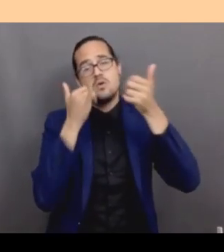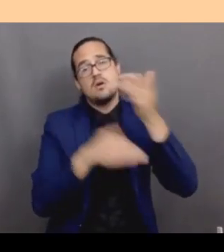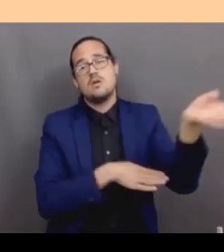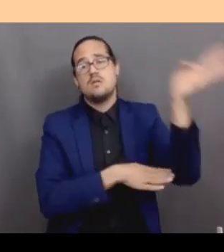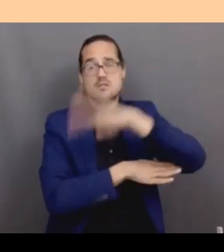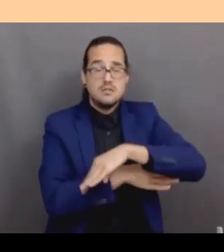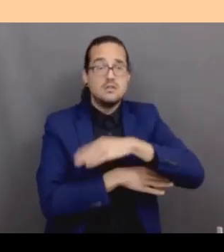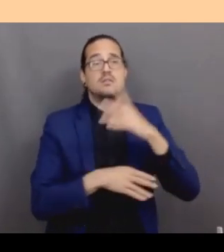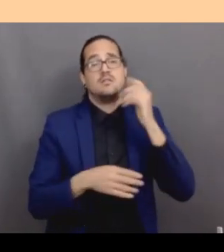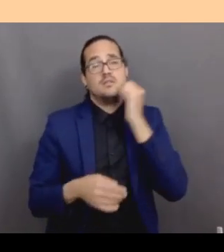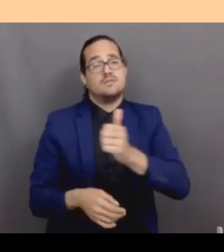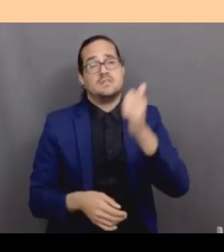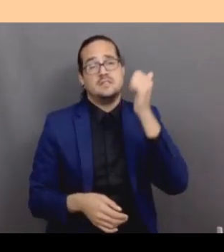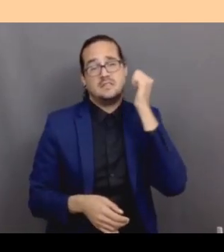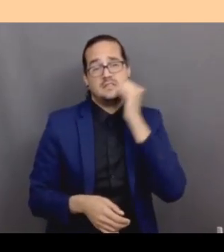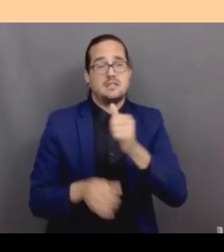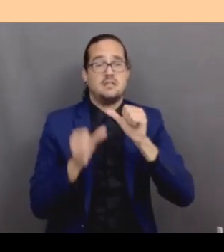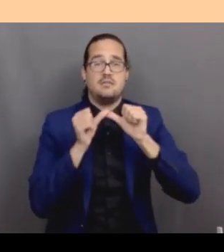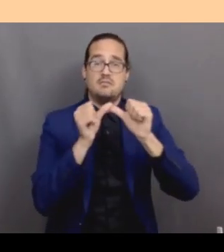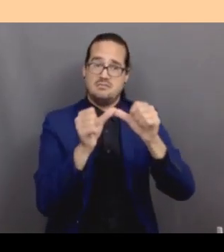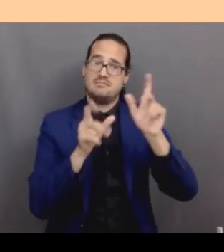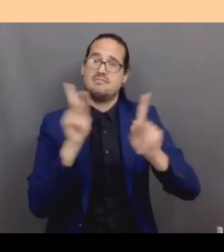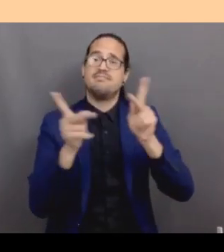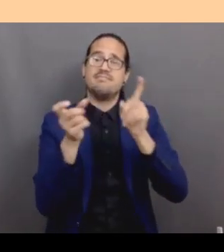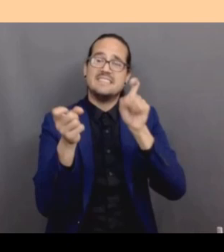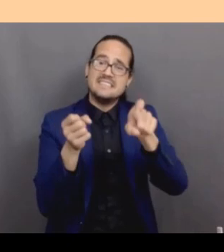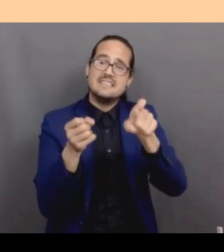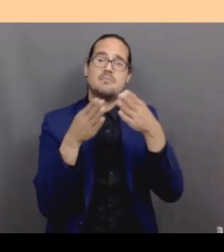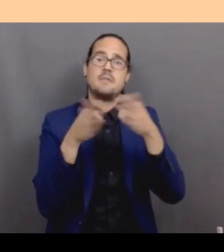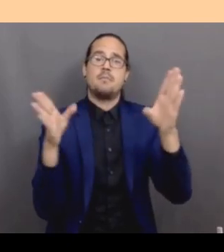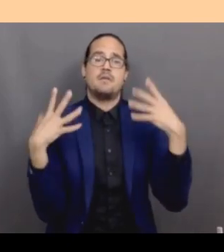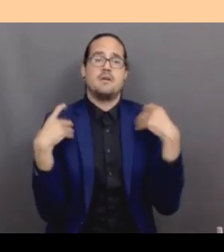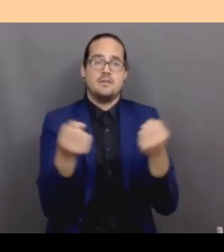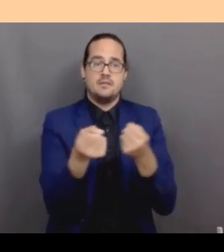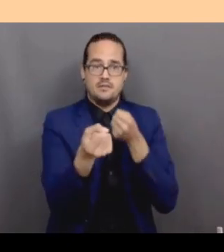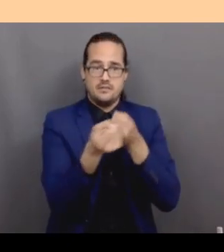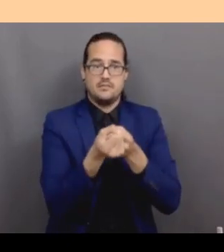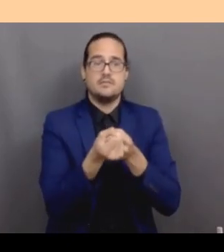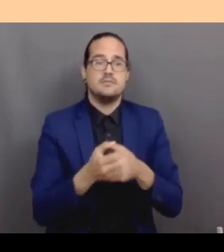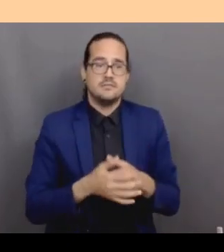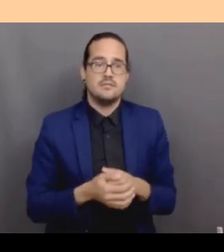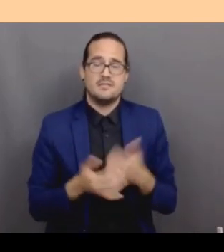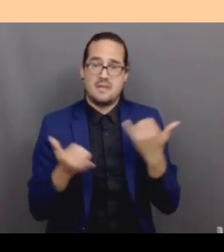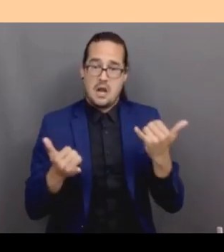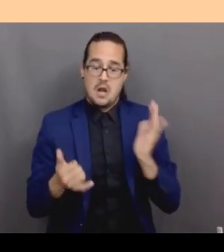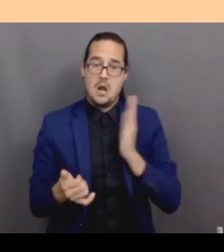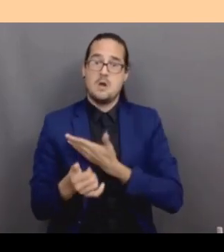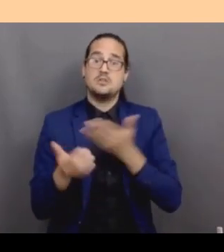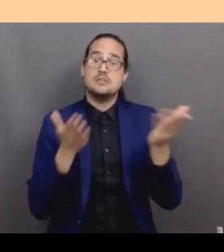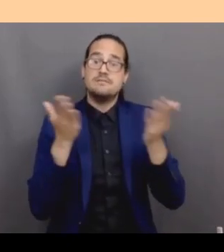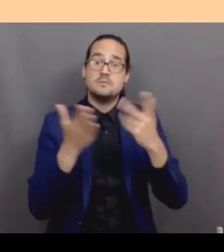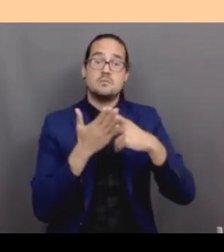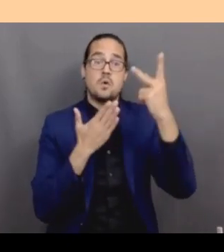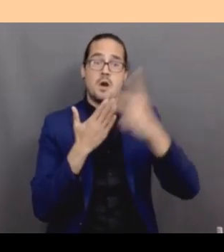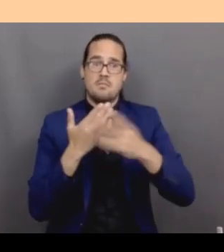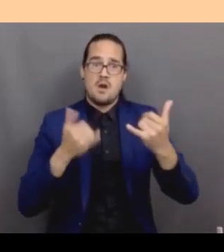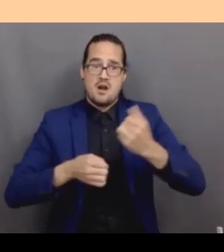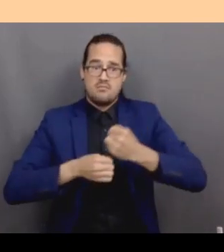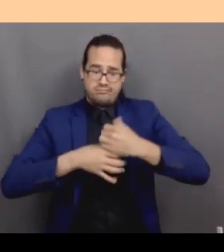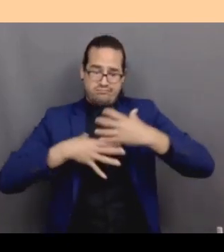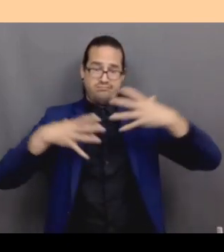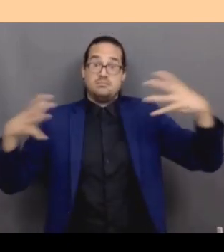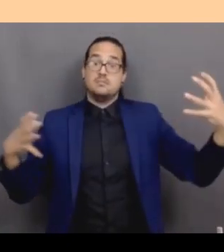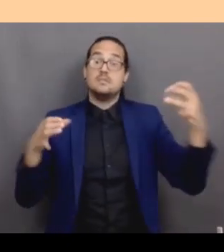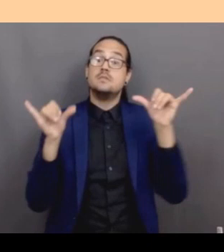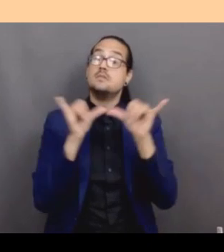demand on our public assistance program has expanded and increased fivefold, and over 100 staff continue to